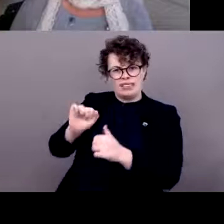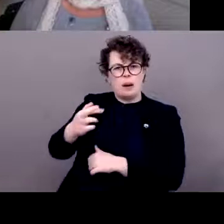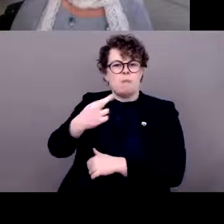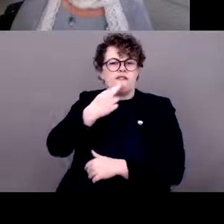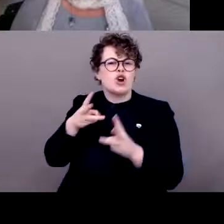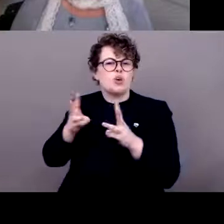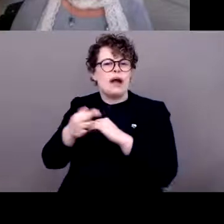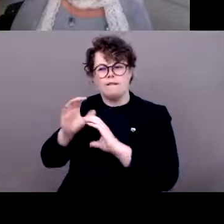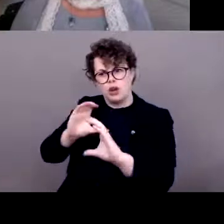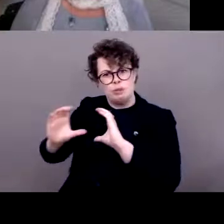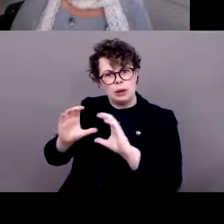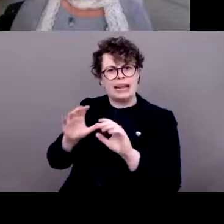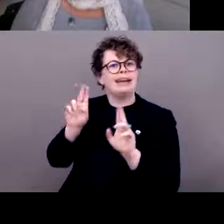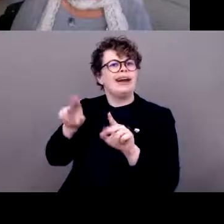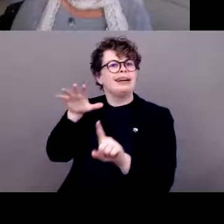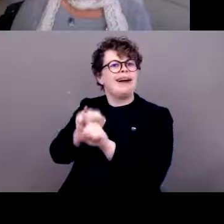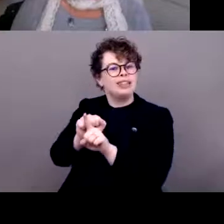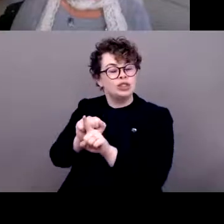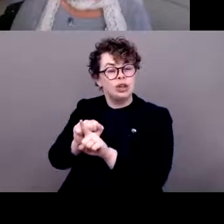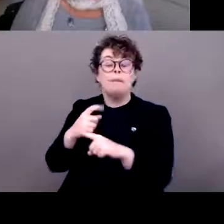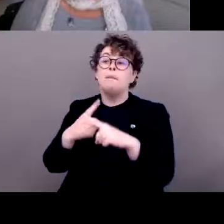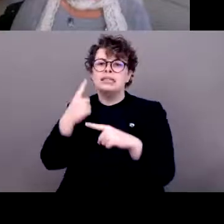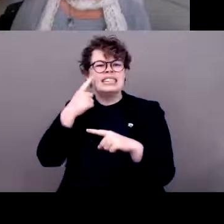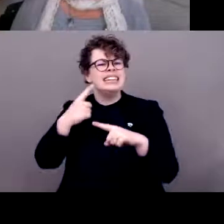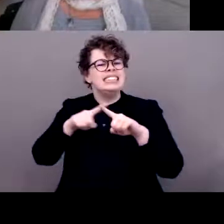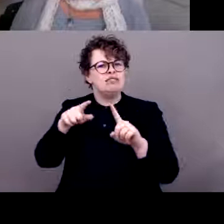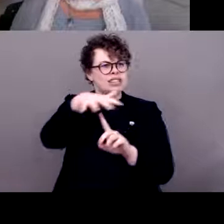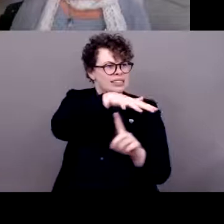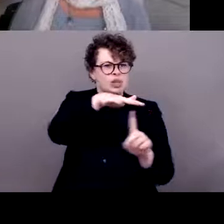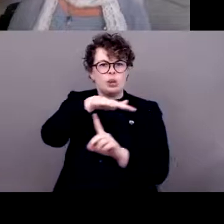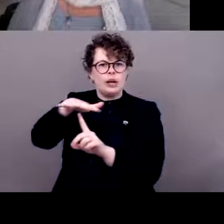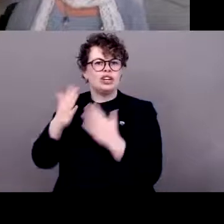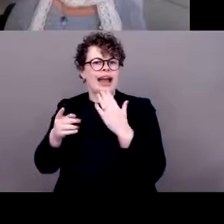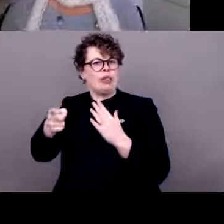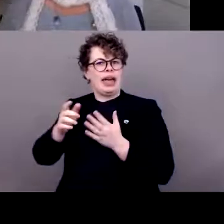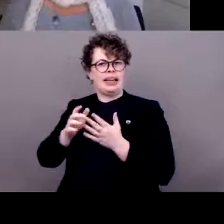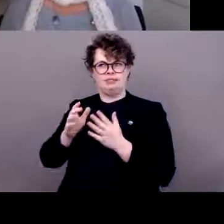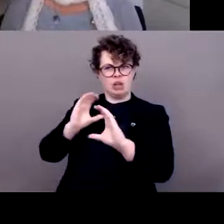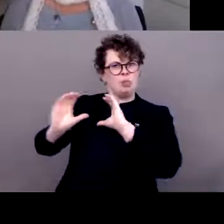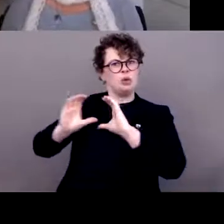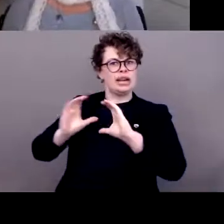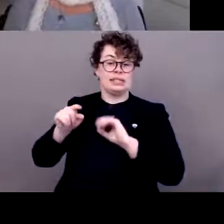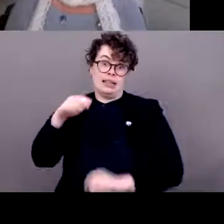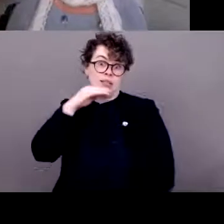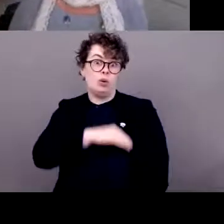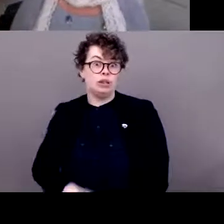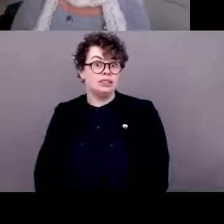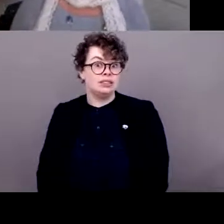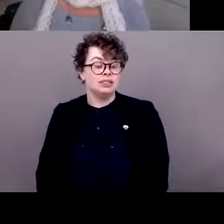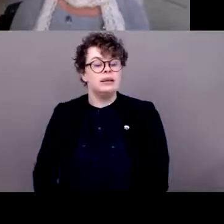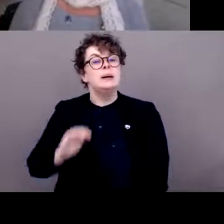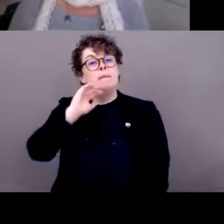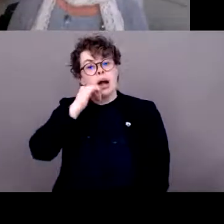look at children's communication in different environments. This is really important because having said that deaf children's language input